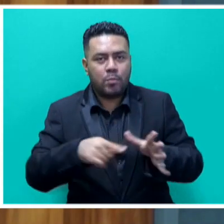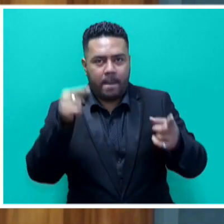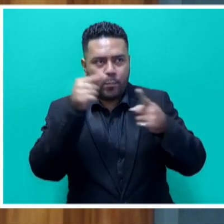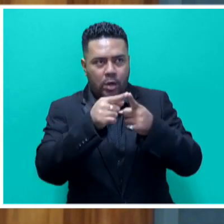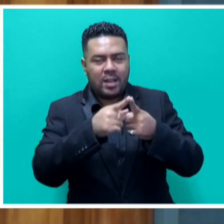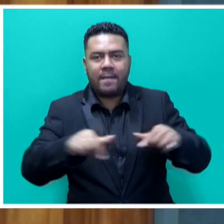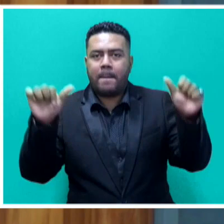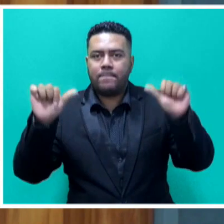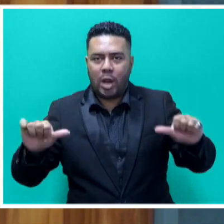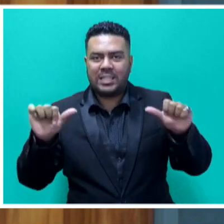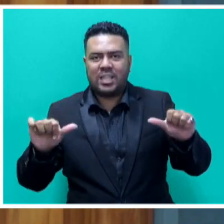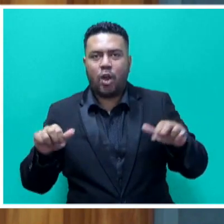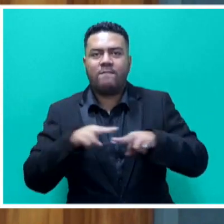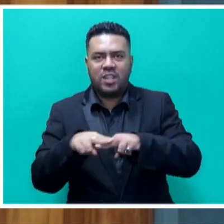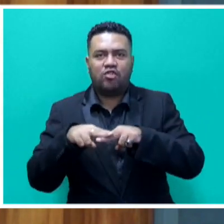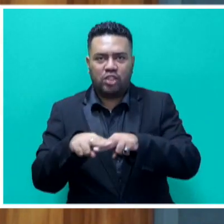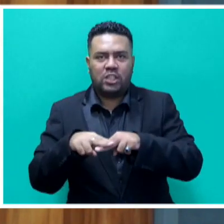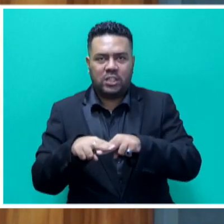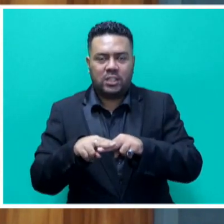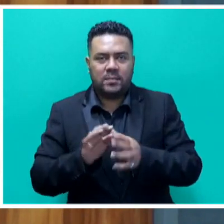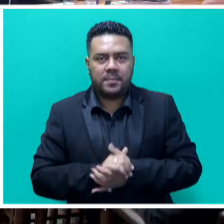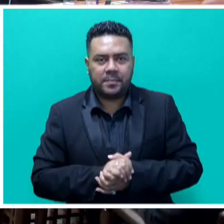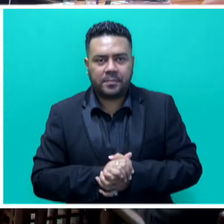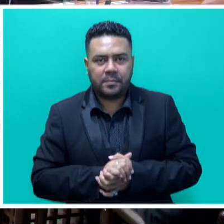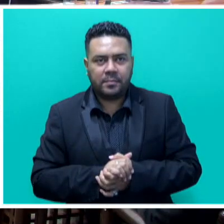of the Republic of Fiji.